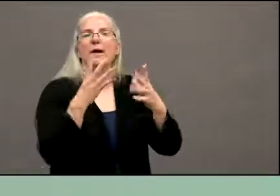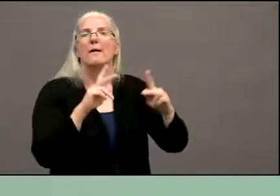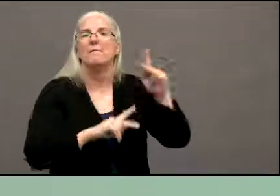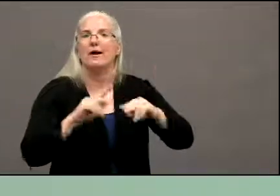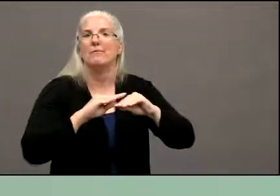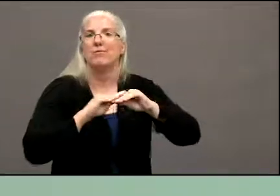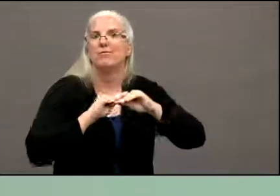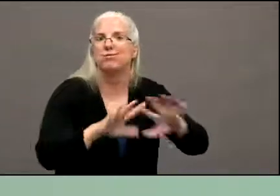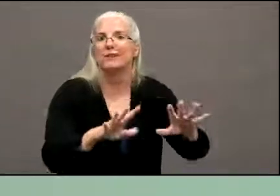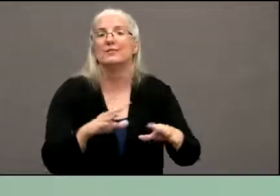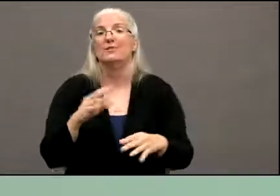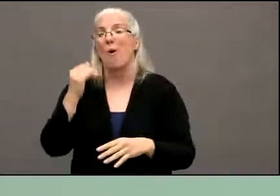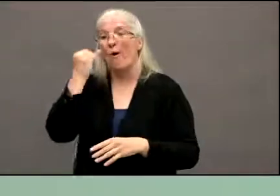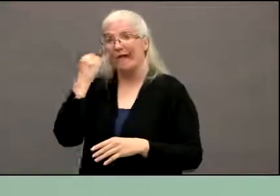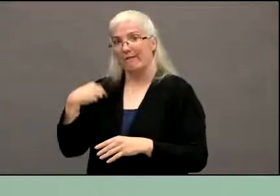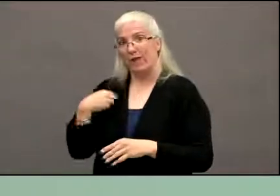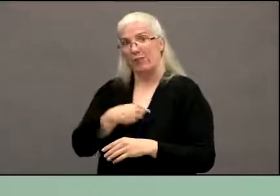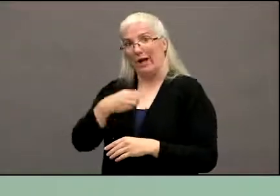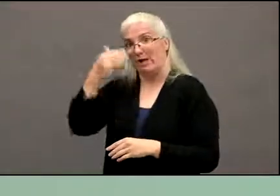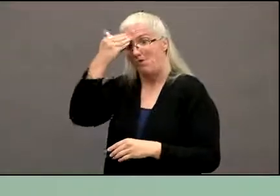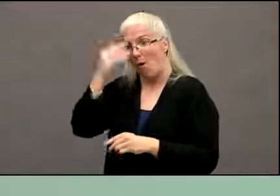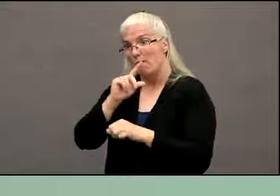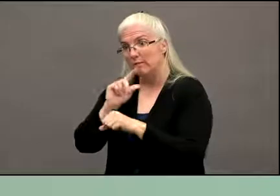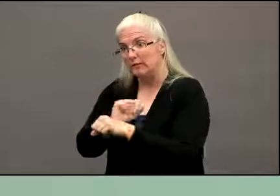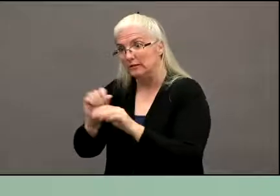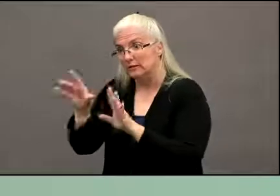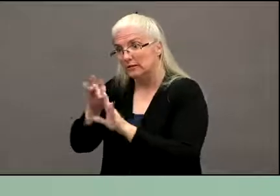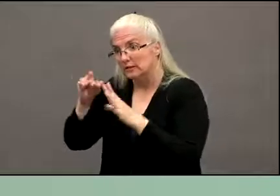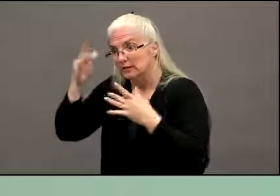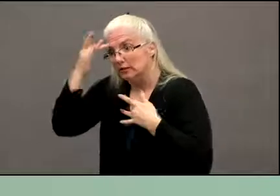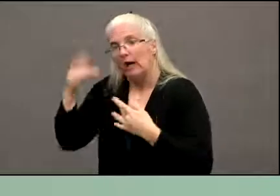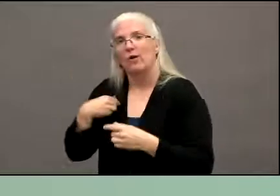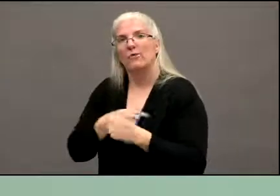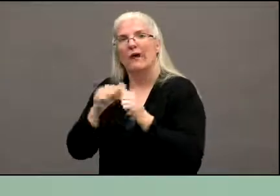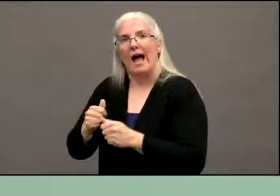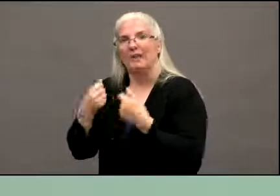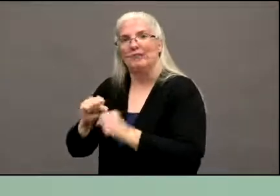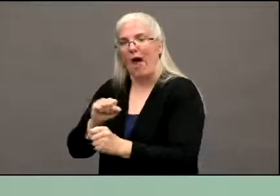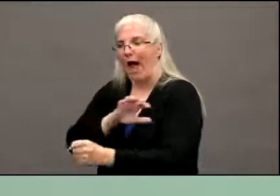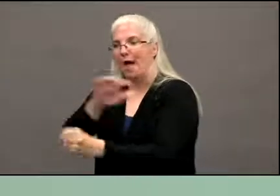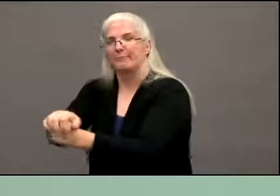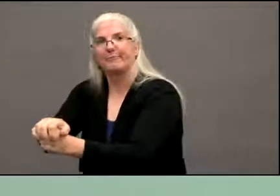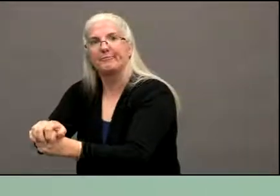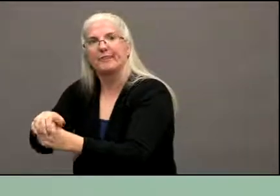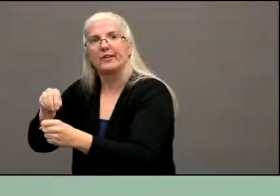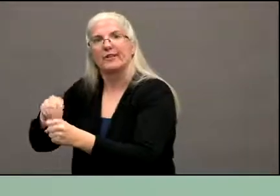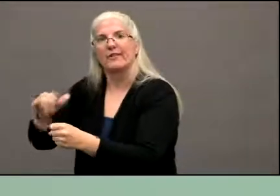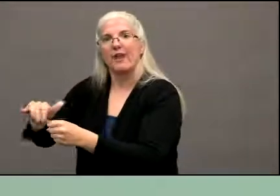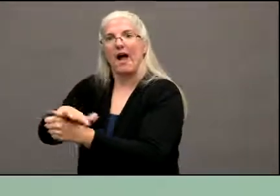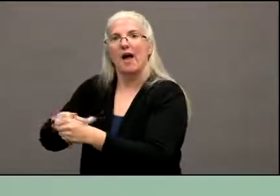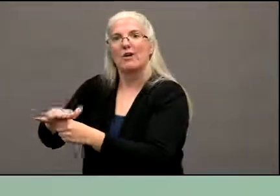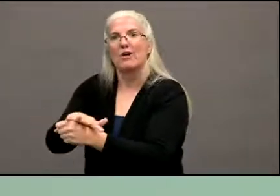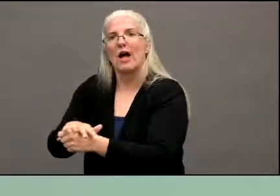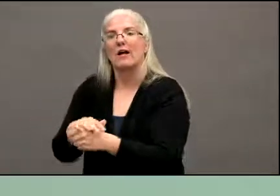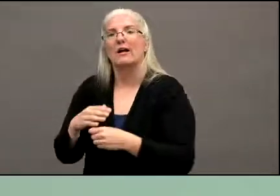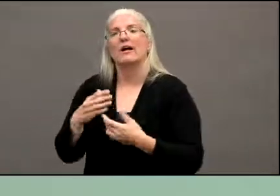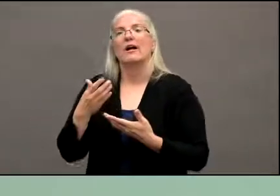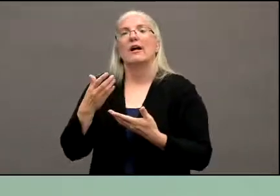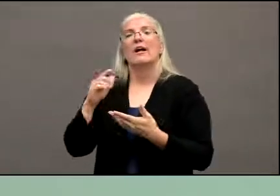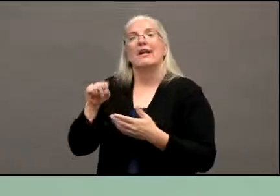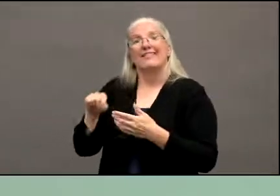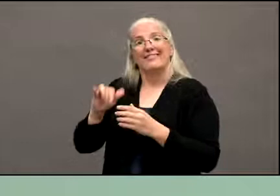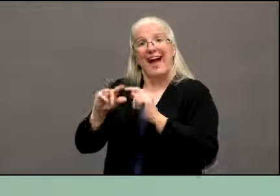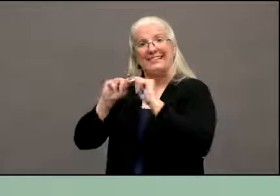the COVID-19 support team. The COVID-19 support team will provide housing assistance, temporary housing if